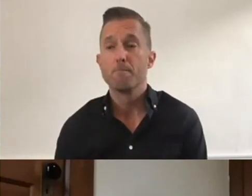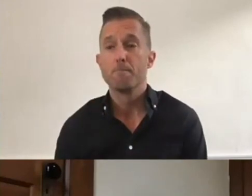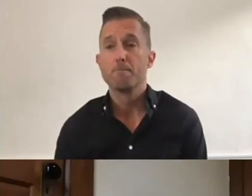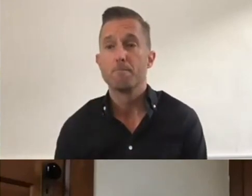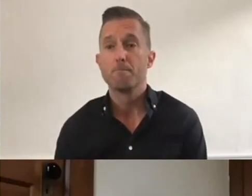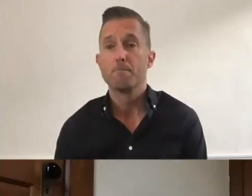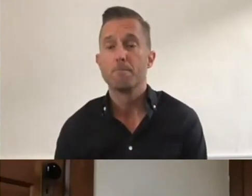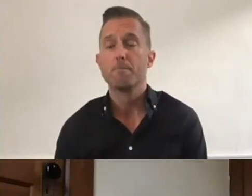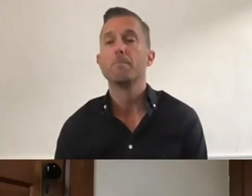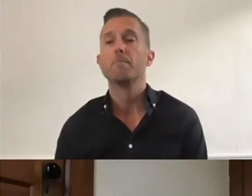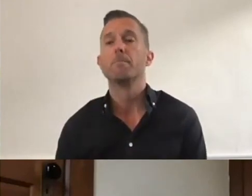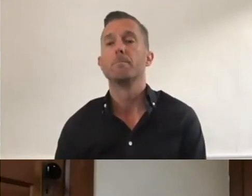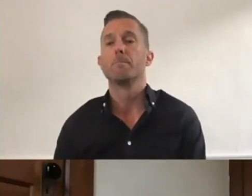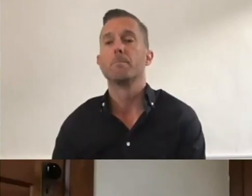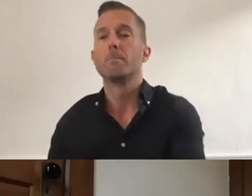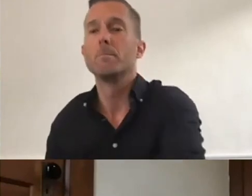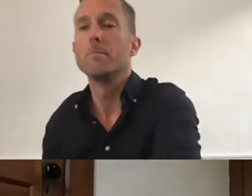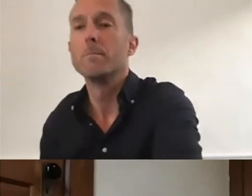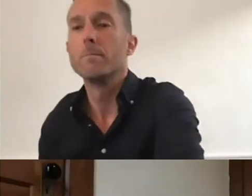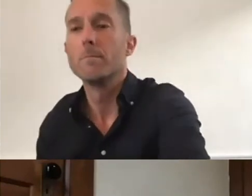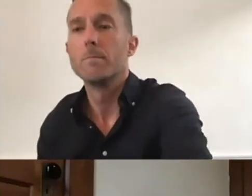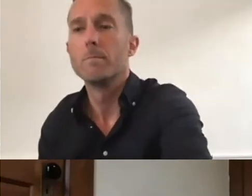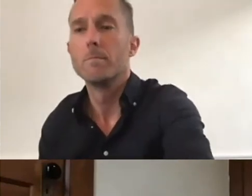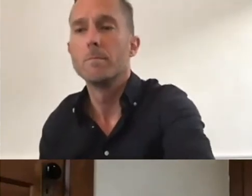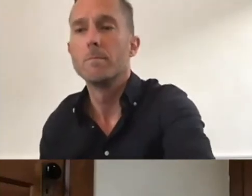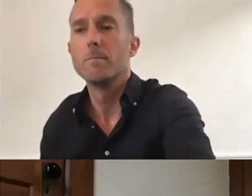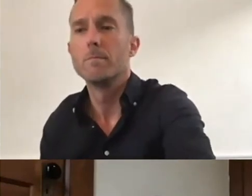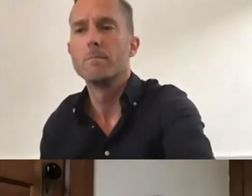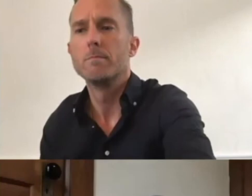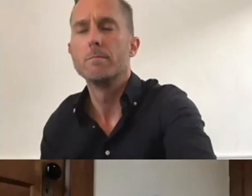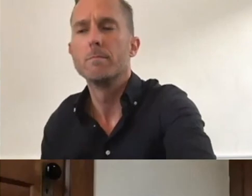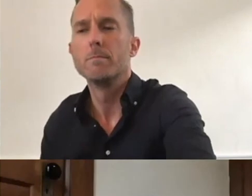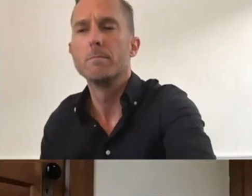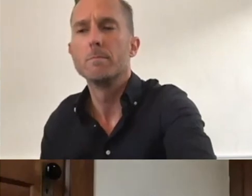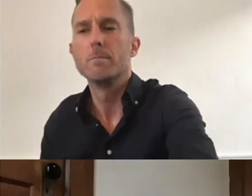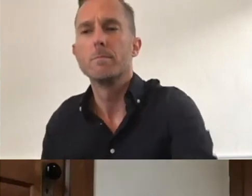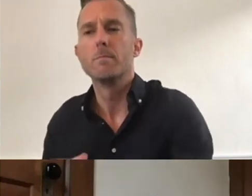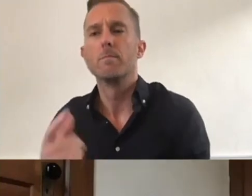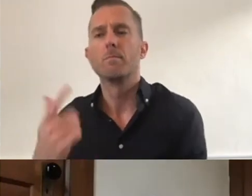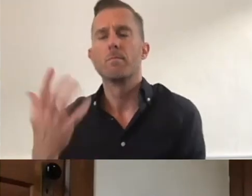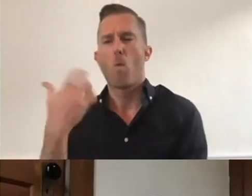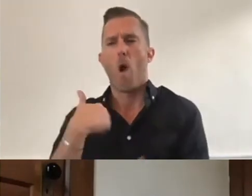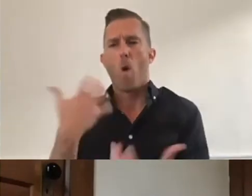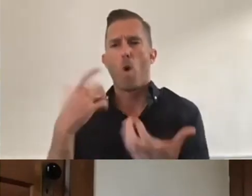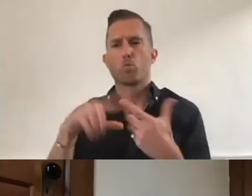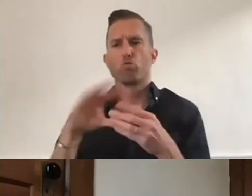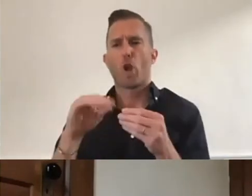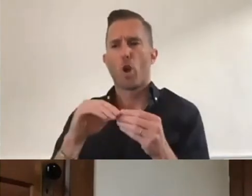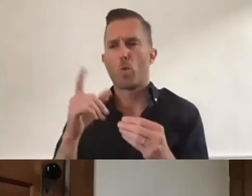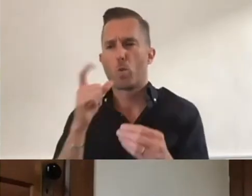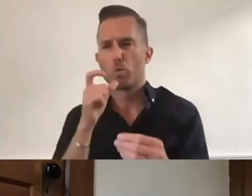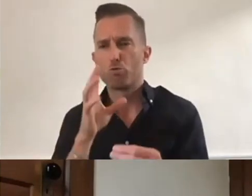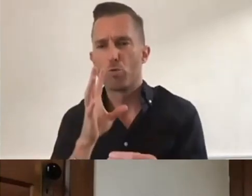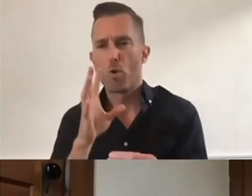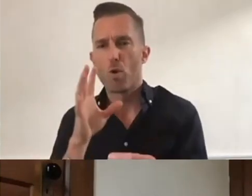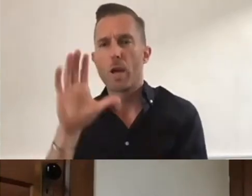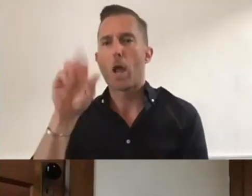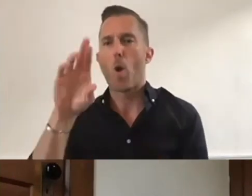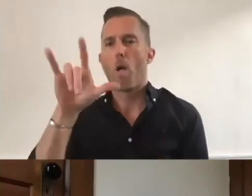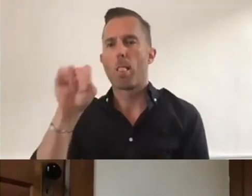I would love to share that I think it's so wonderful to be a part of this panel and to see how much